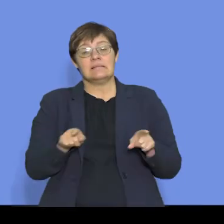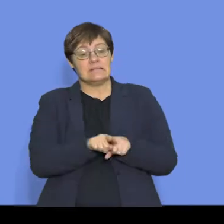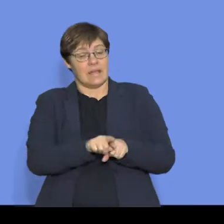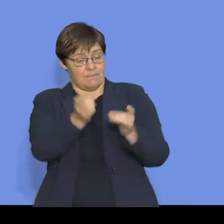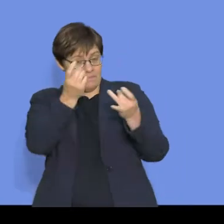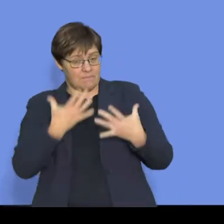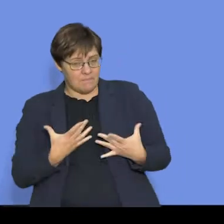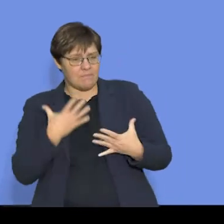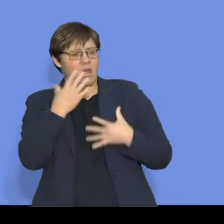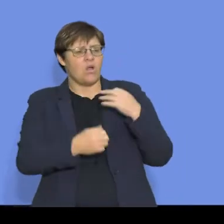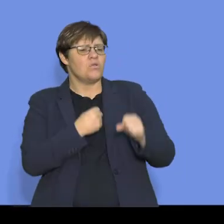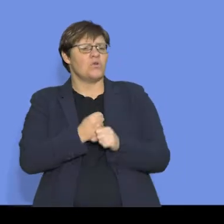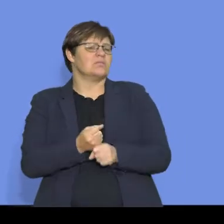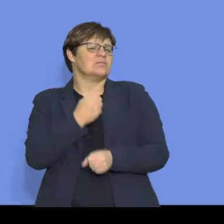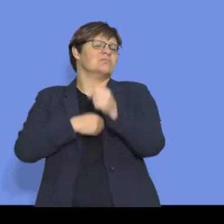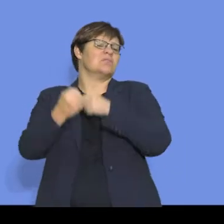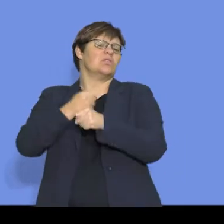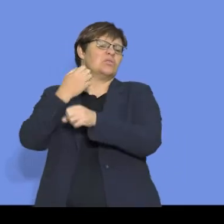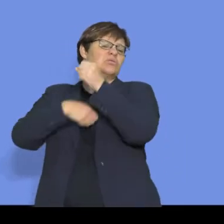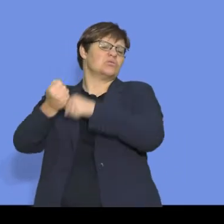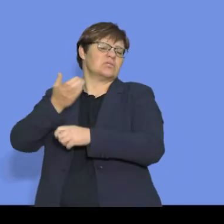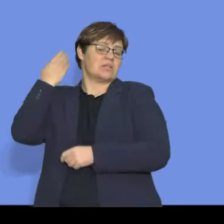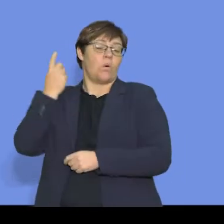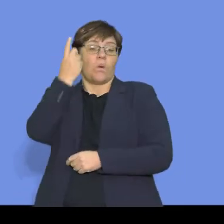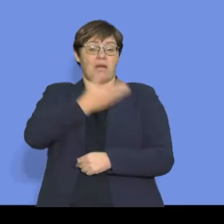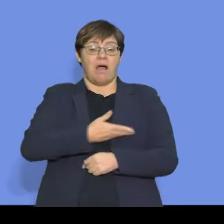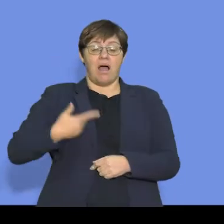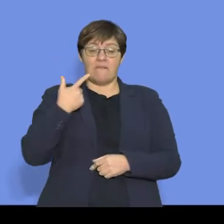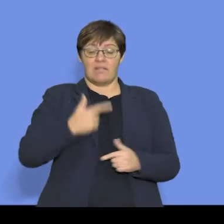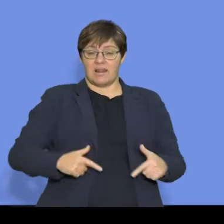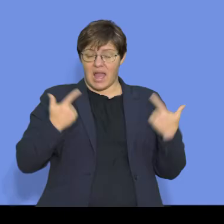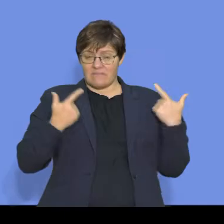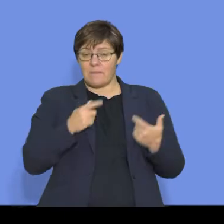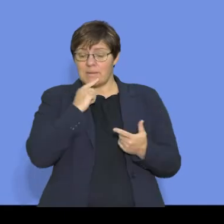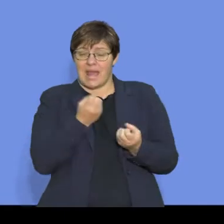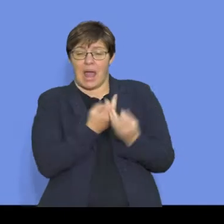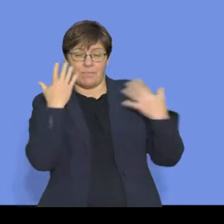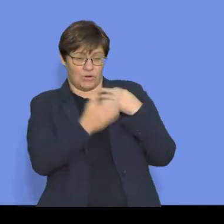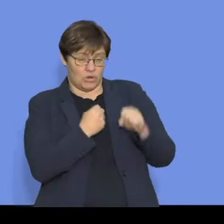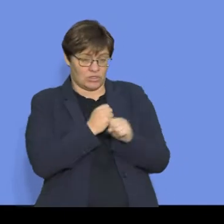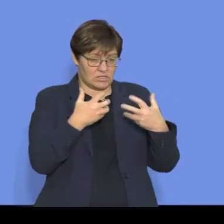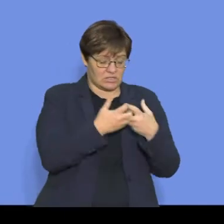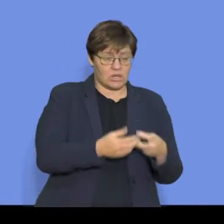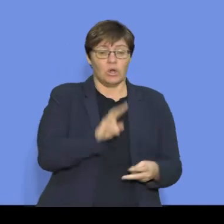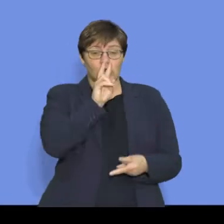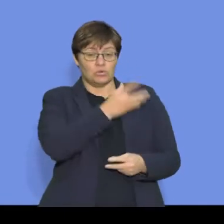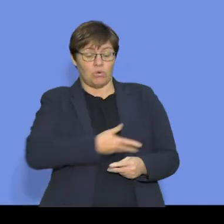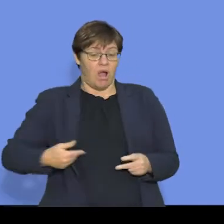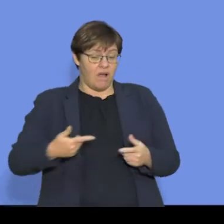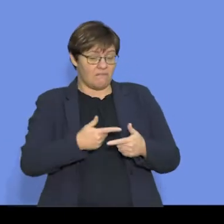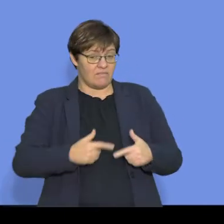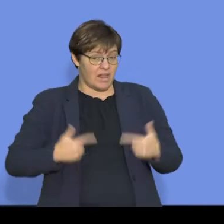It also tells us how many years ago. For example, 1 half-life is so many years.